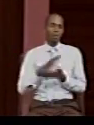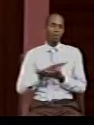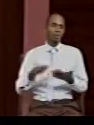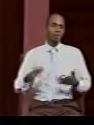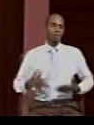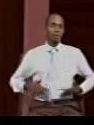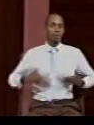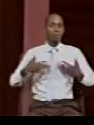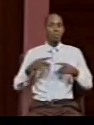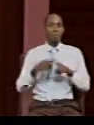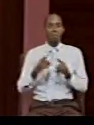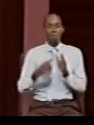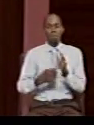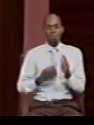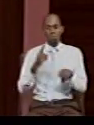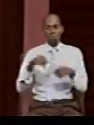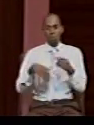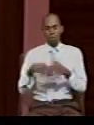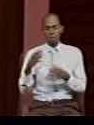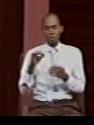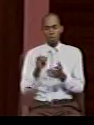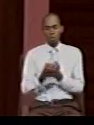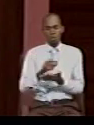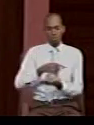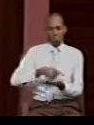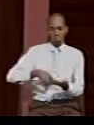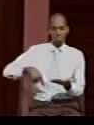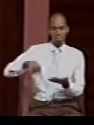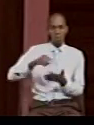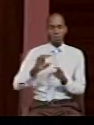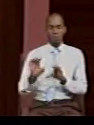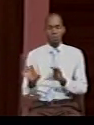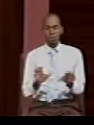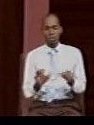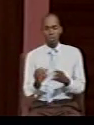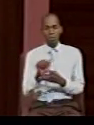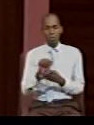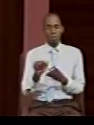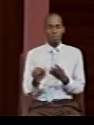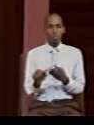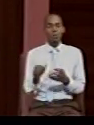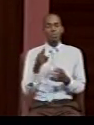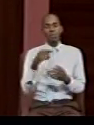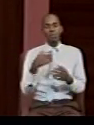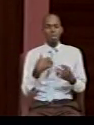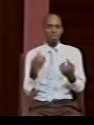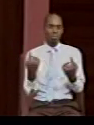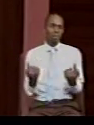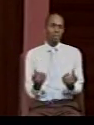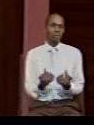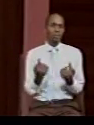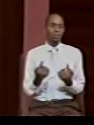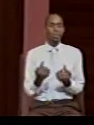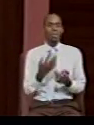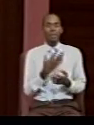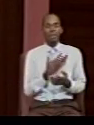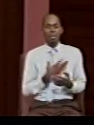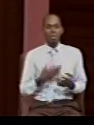when you cross the line and you commit adultery, you've transgressed. And